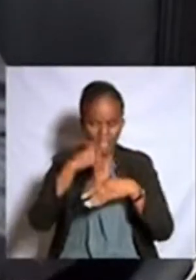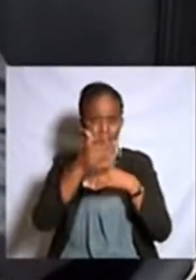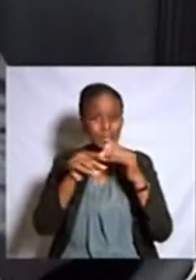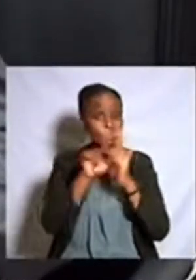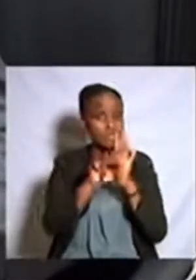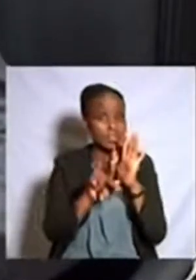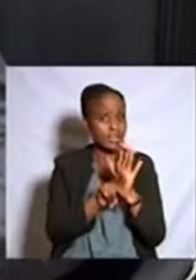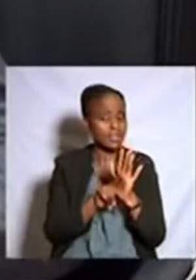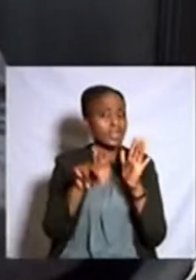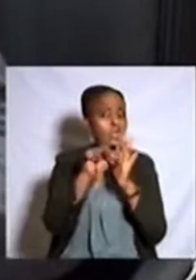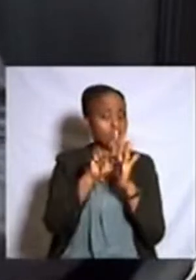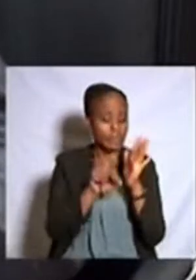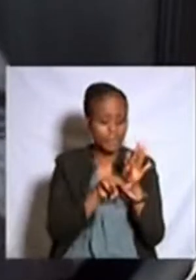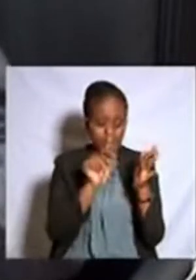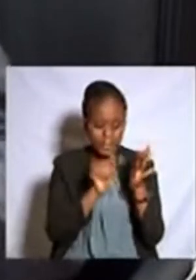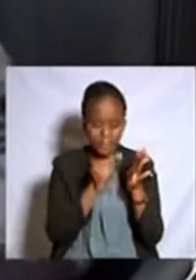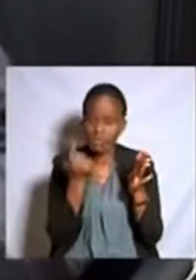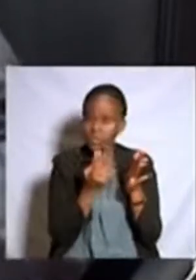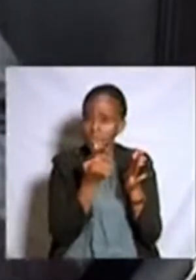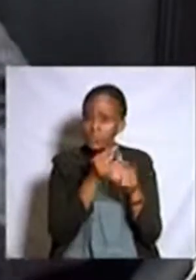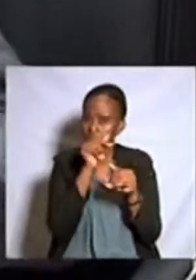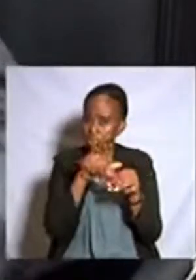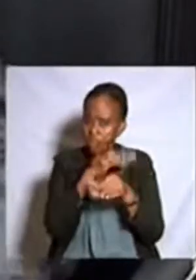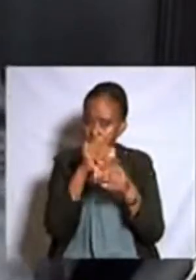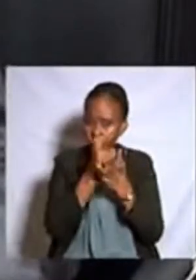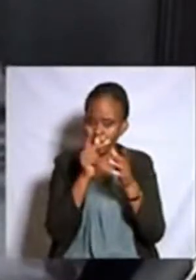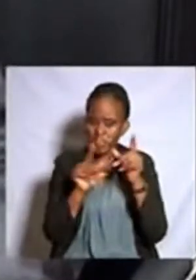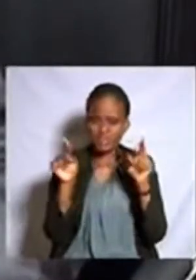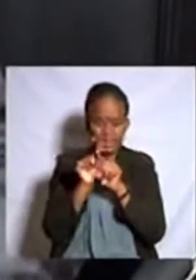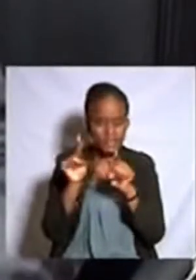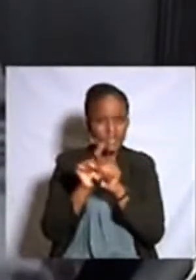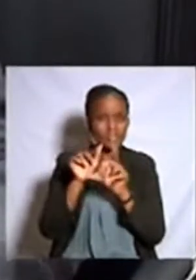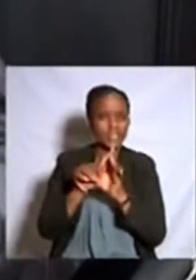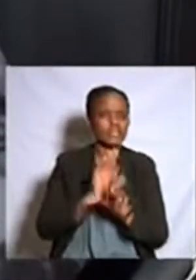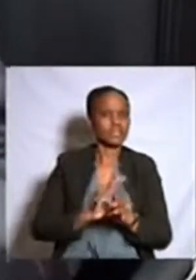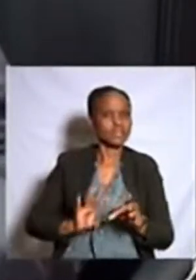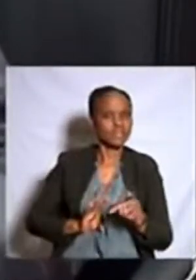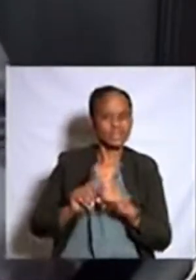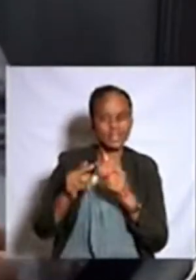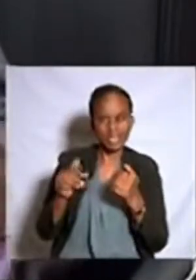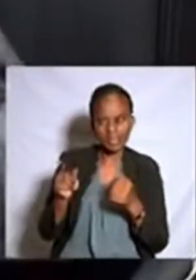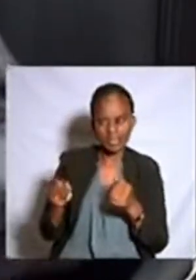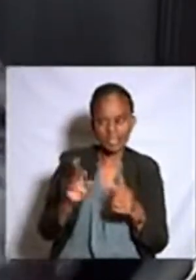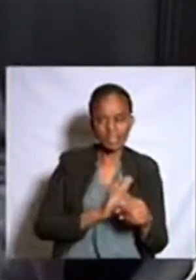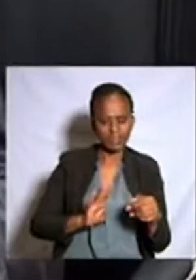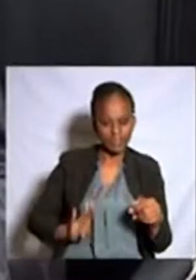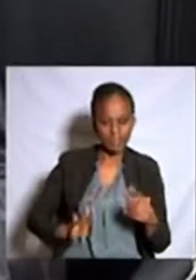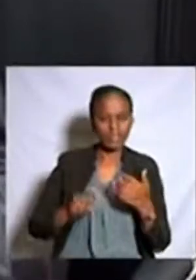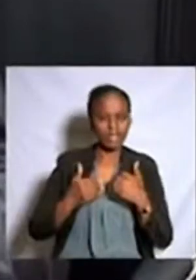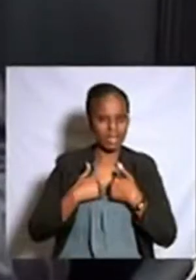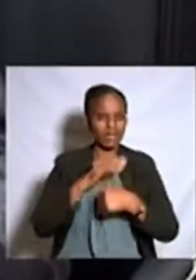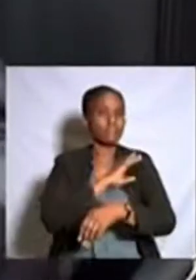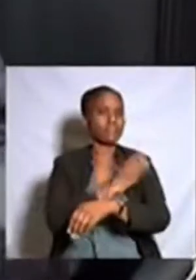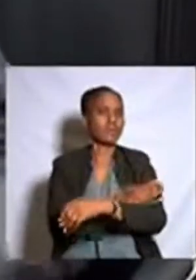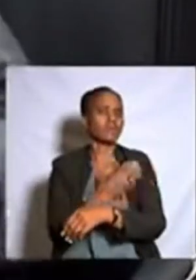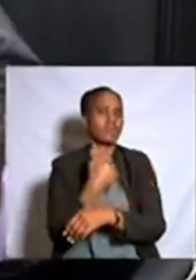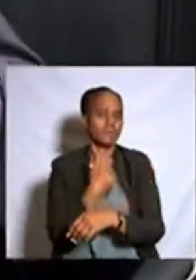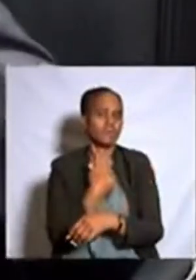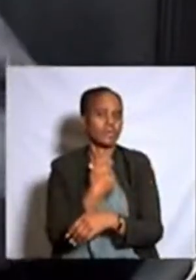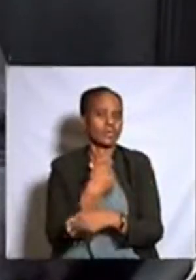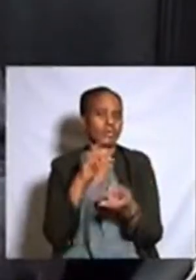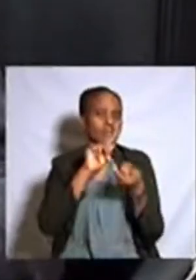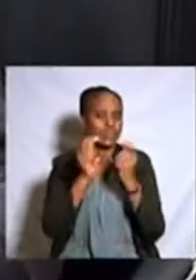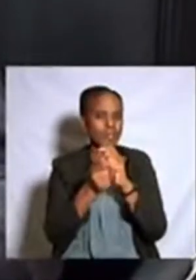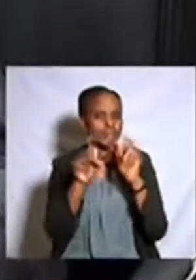policies, because the policies are binding on everybody, including the board. However, the board has got the power to change